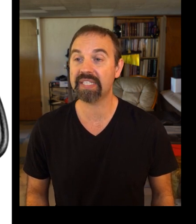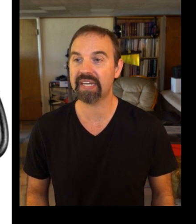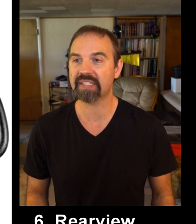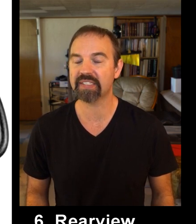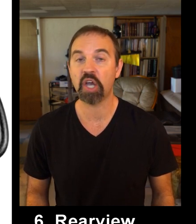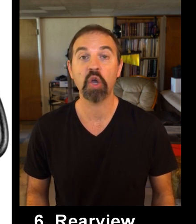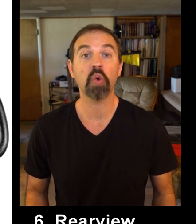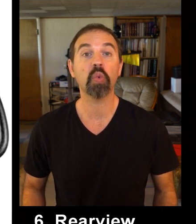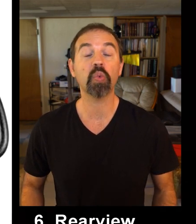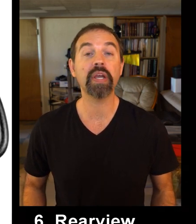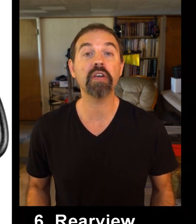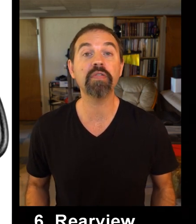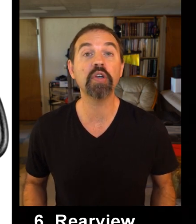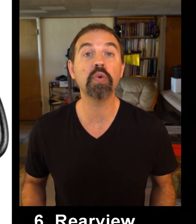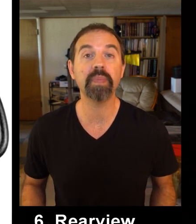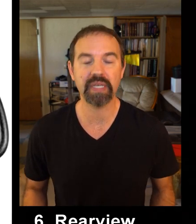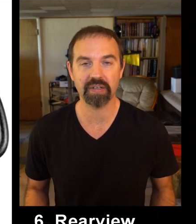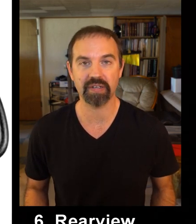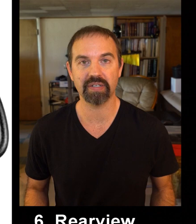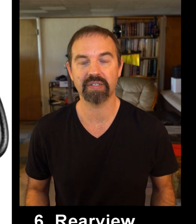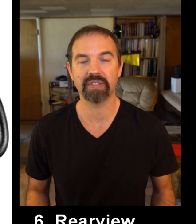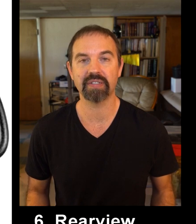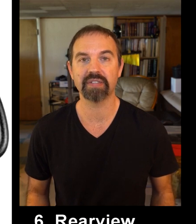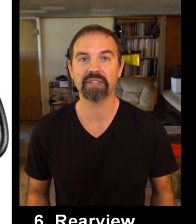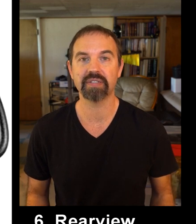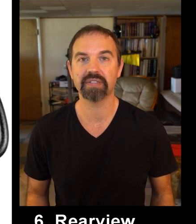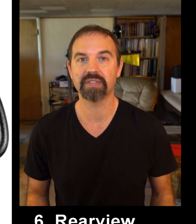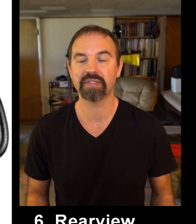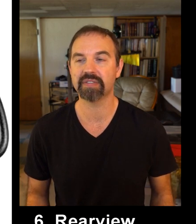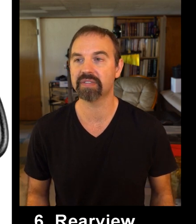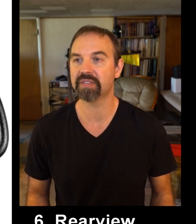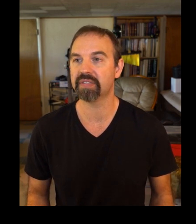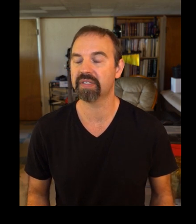Number 6, rear view mirror.